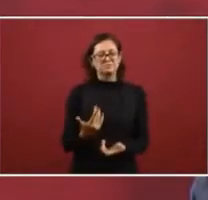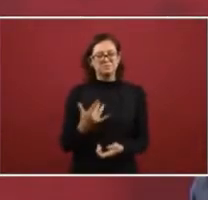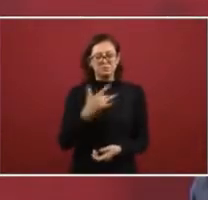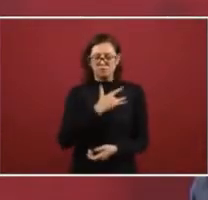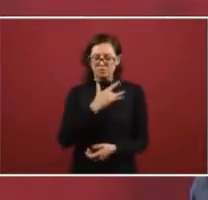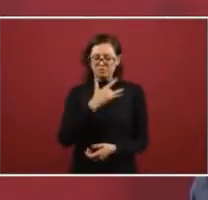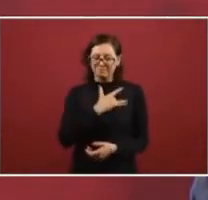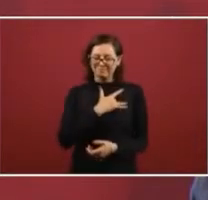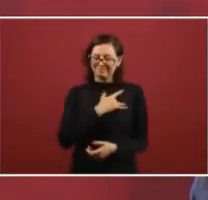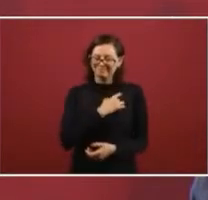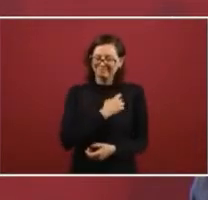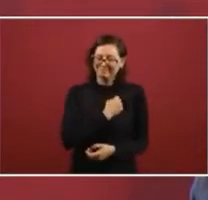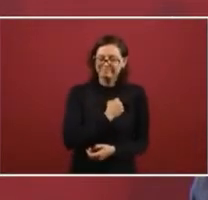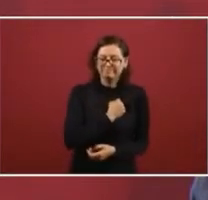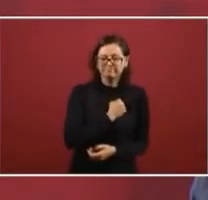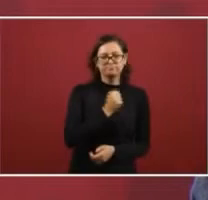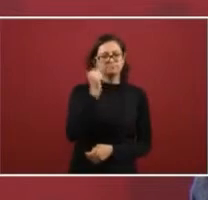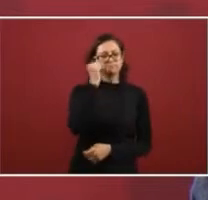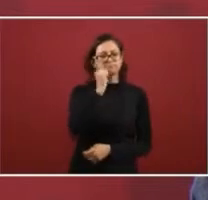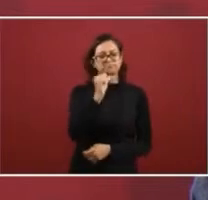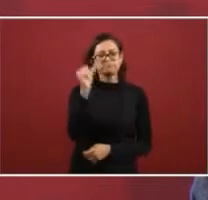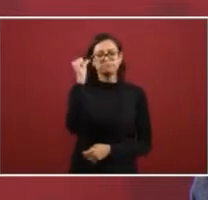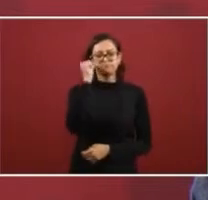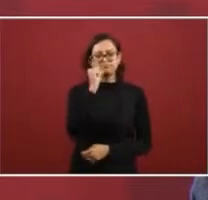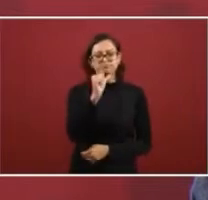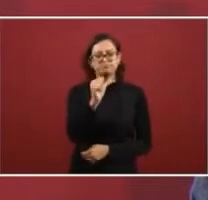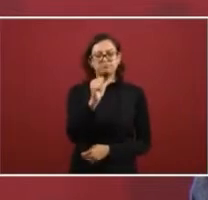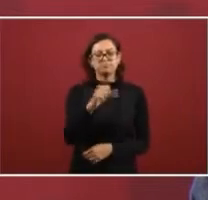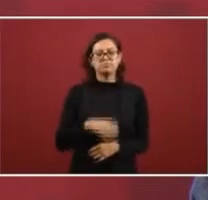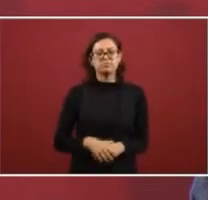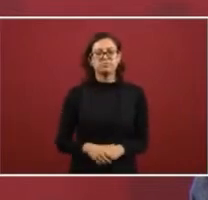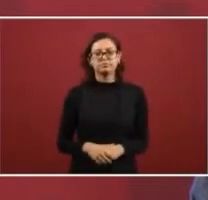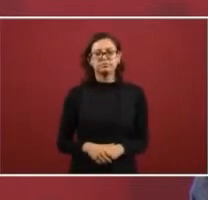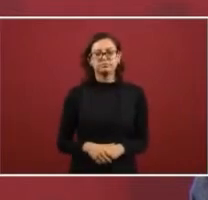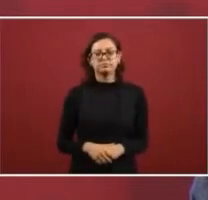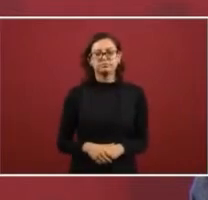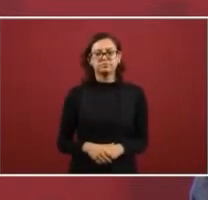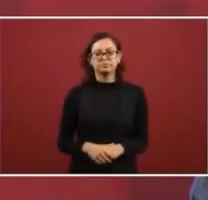scars that we have deep in the most profound areas of our heart.